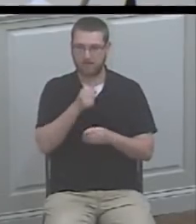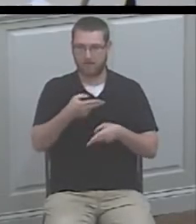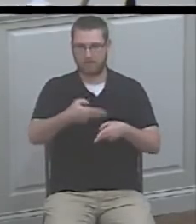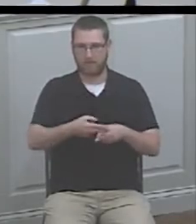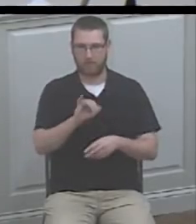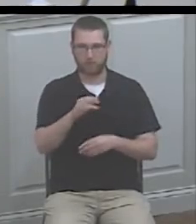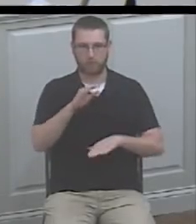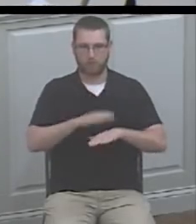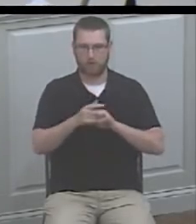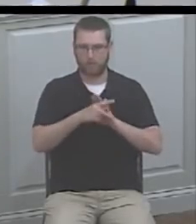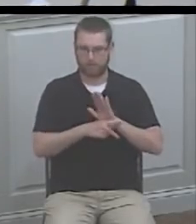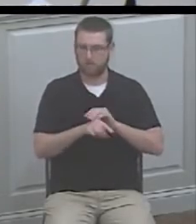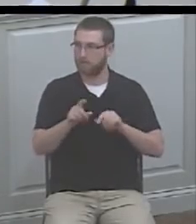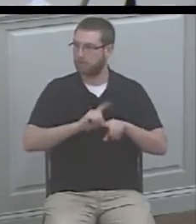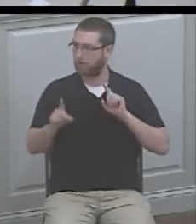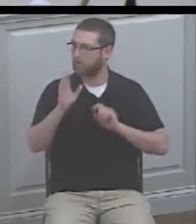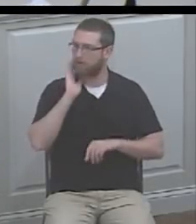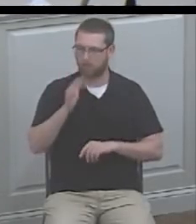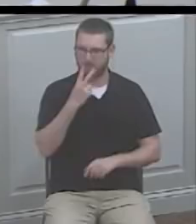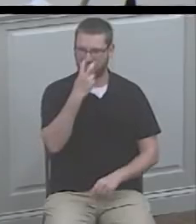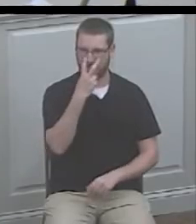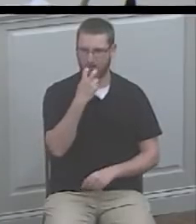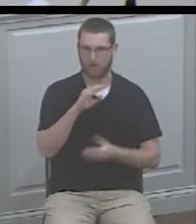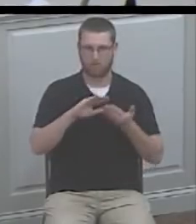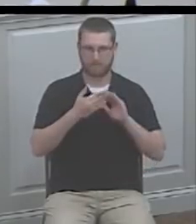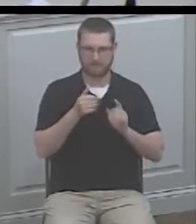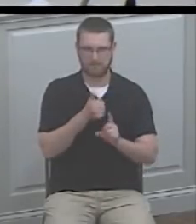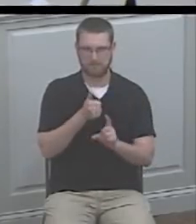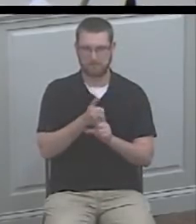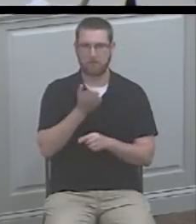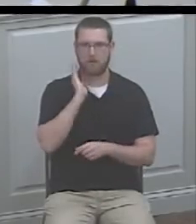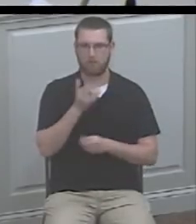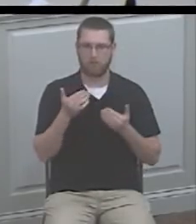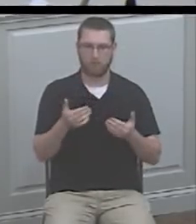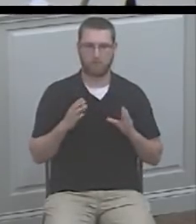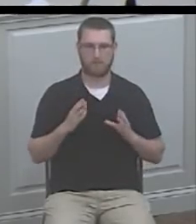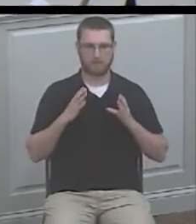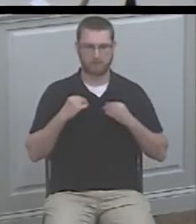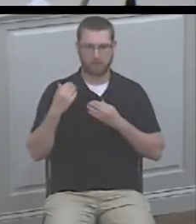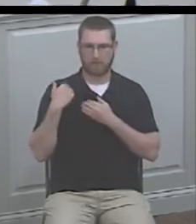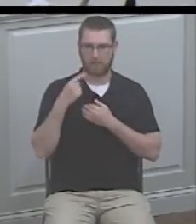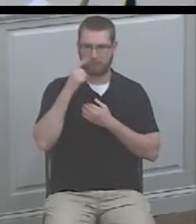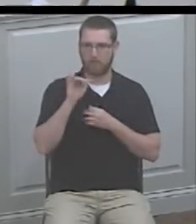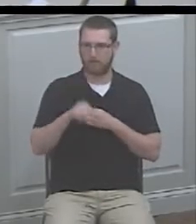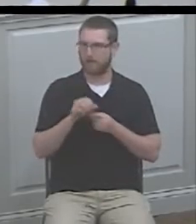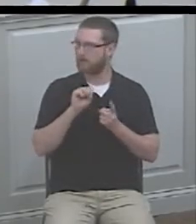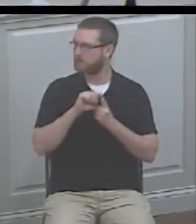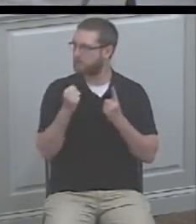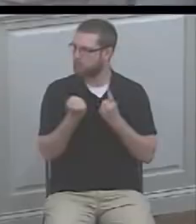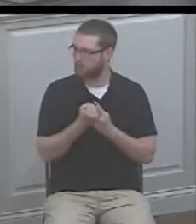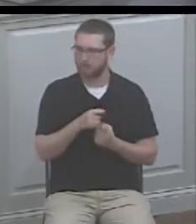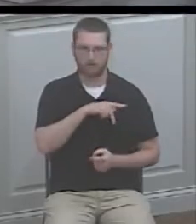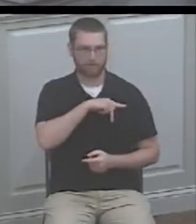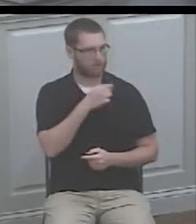that policy, but it would be highly doubtful that the city would incur liability in those situations. Then with that said, I'm going